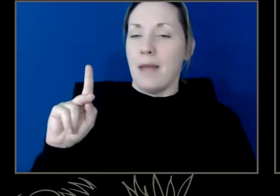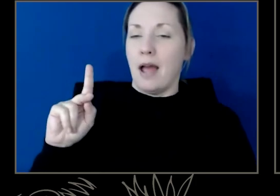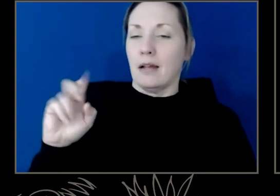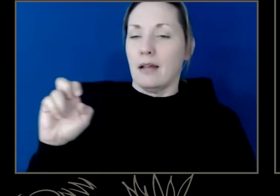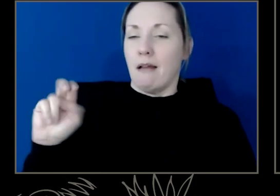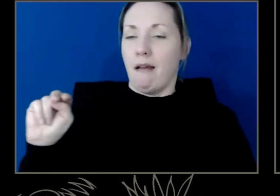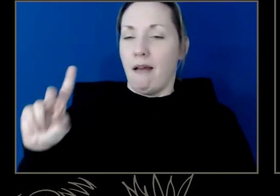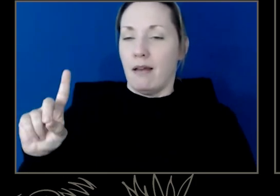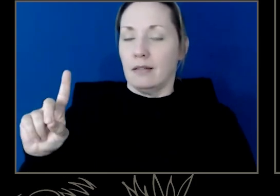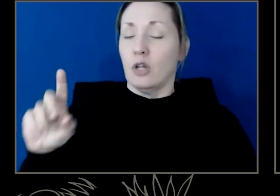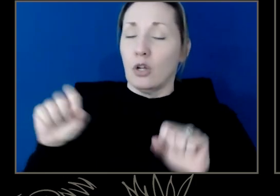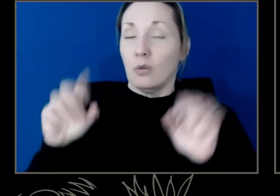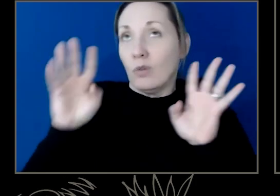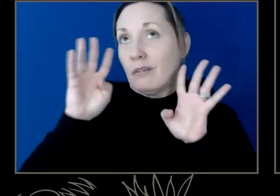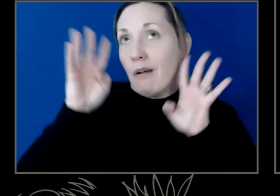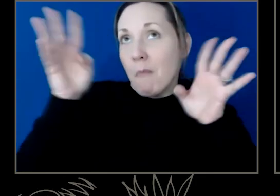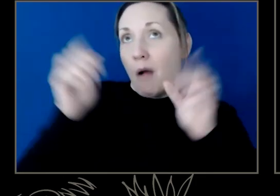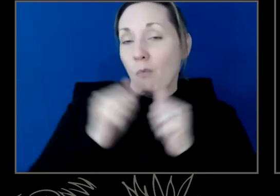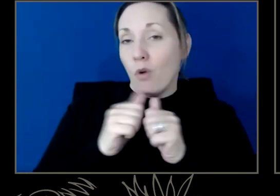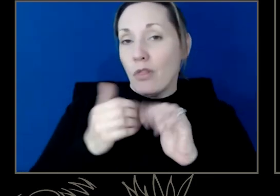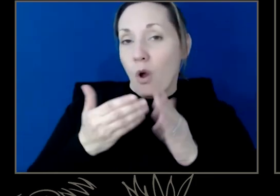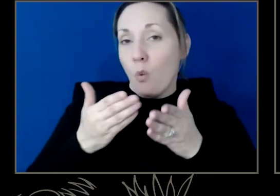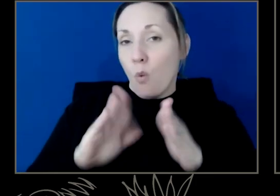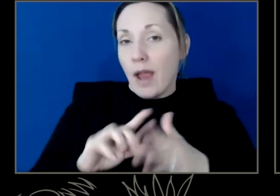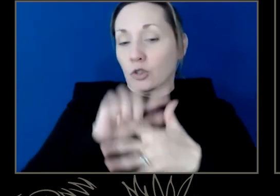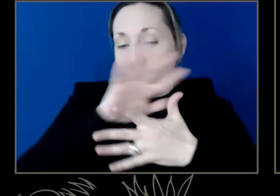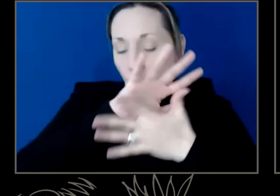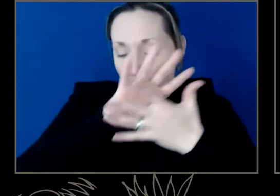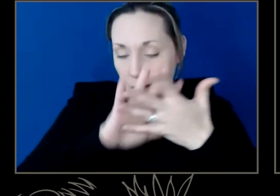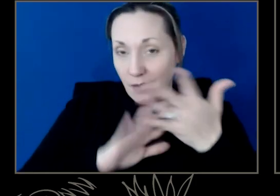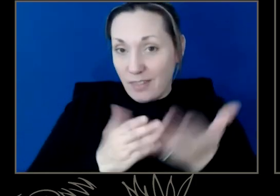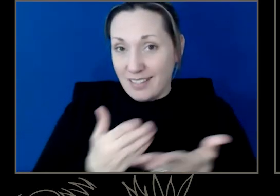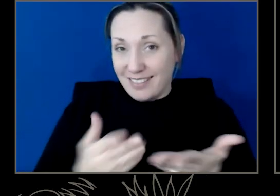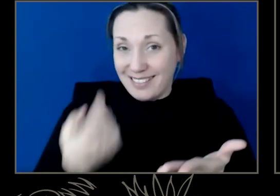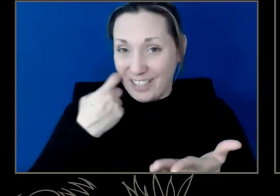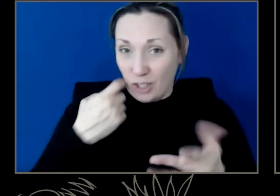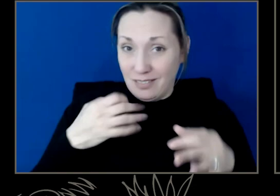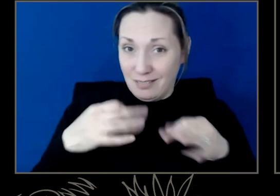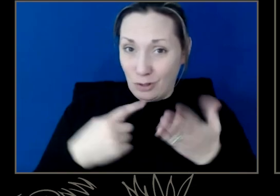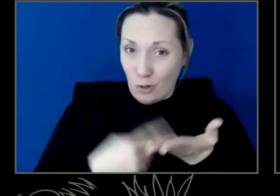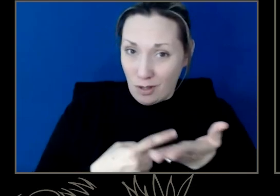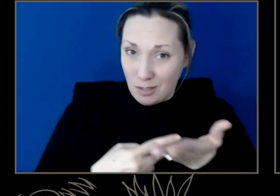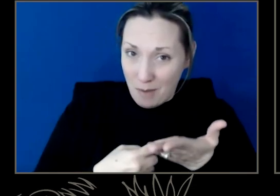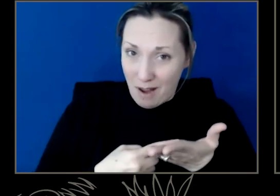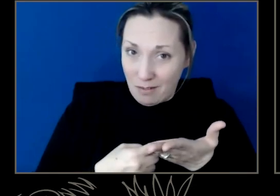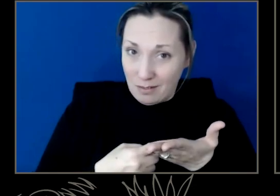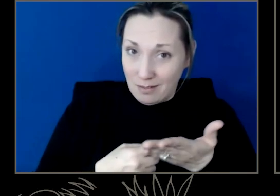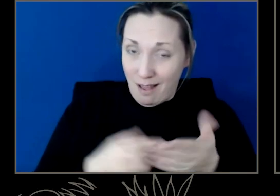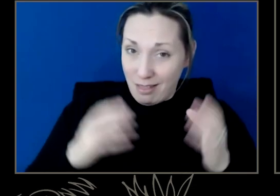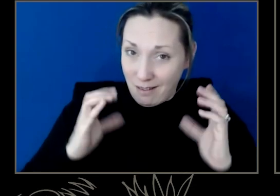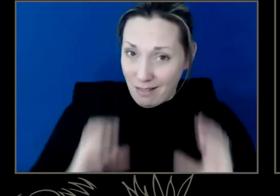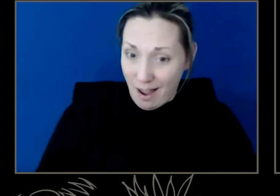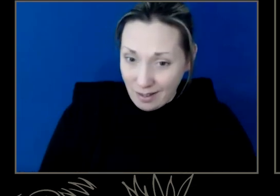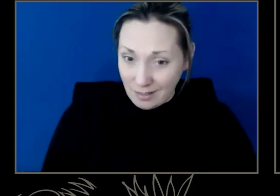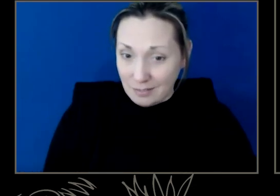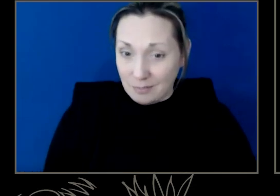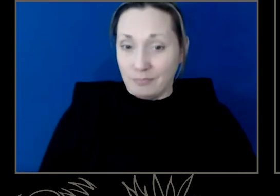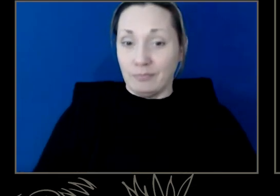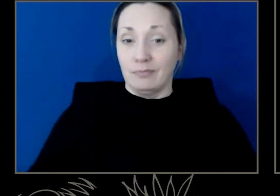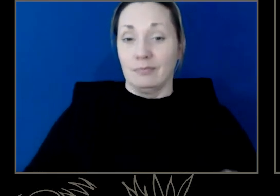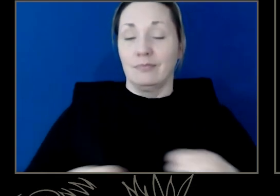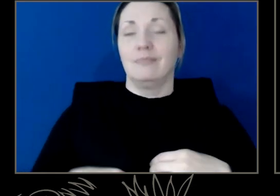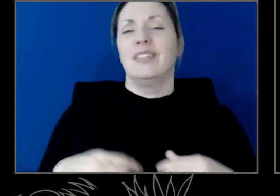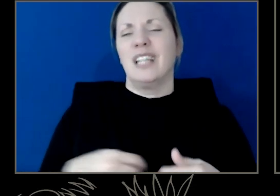up with ways to do all of these things that I just talked about on the client? Let's go one by